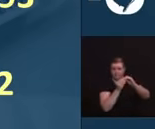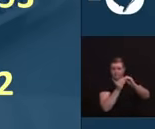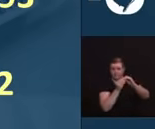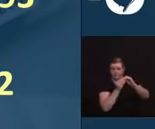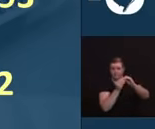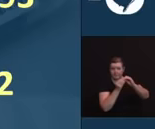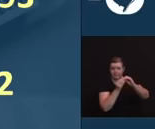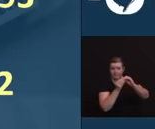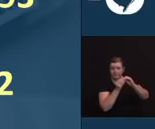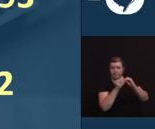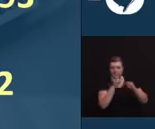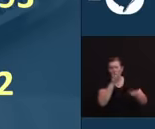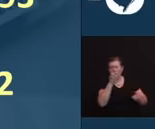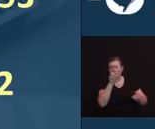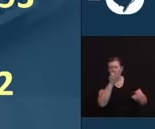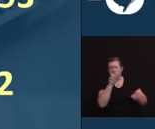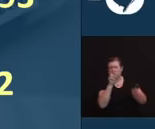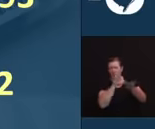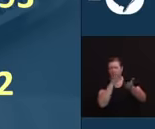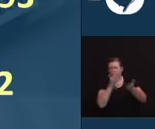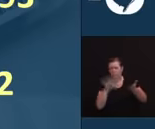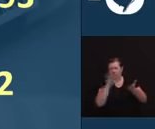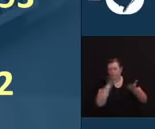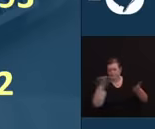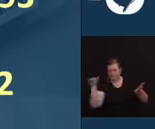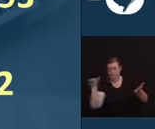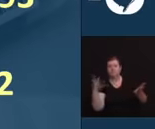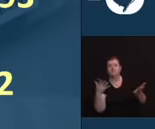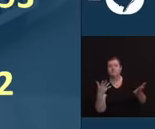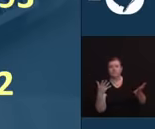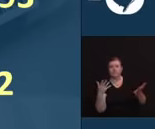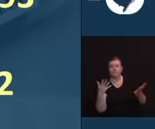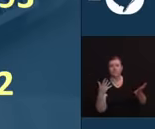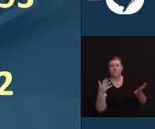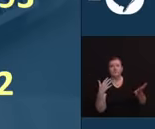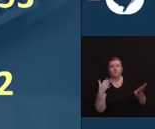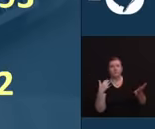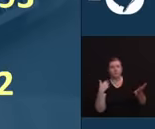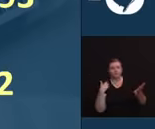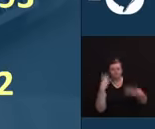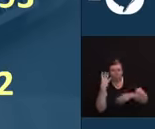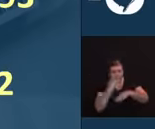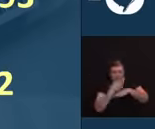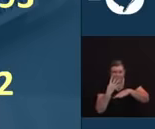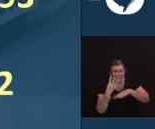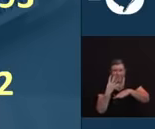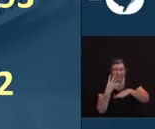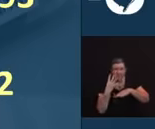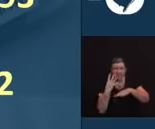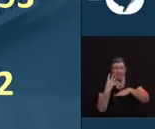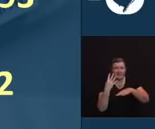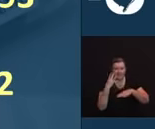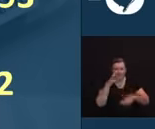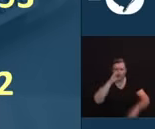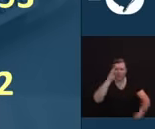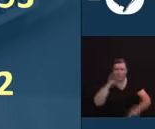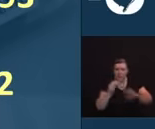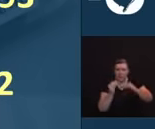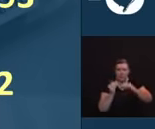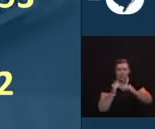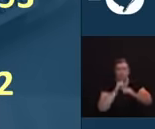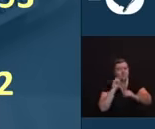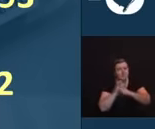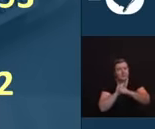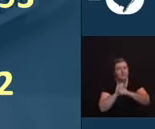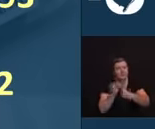4 days, which is pretty darn sobering. 1 in 20, in other words, of all of our cases from the first one on March 4th has